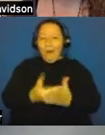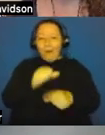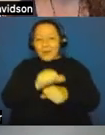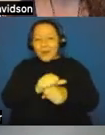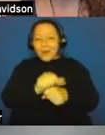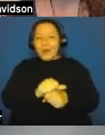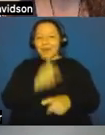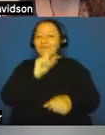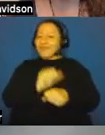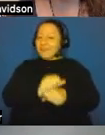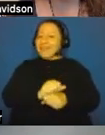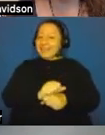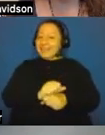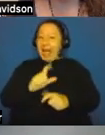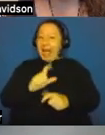right?